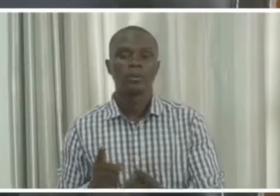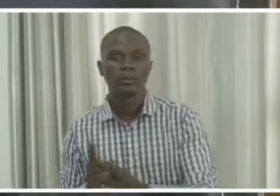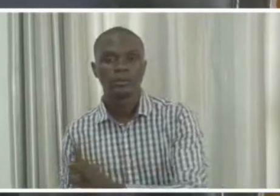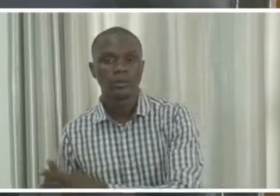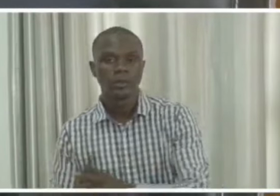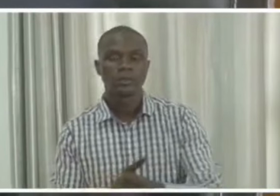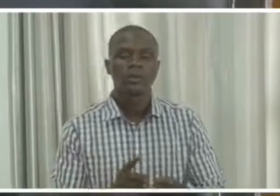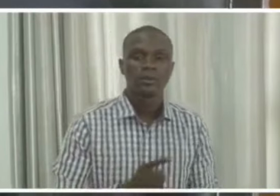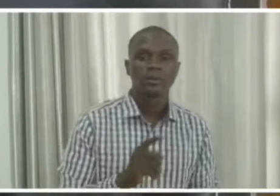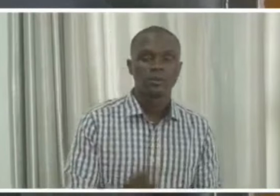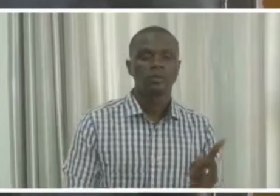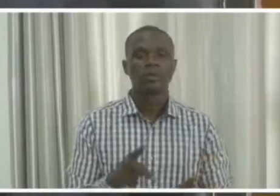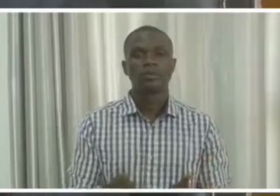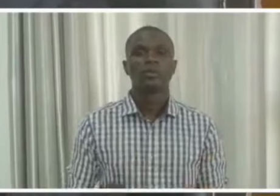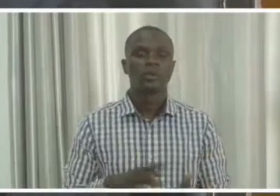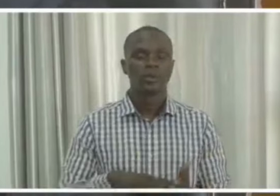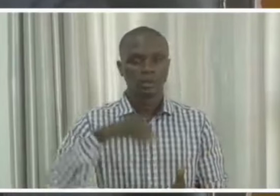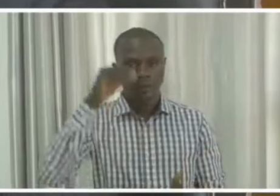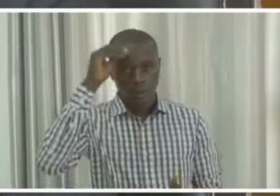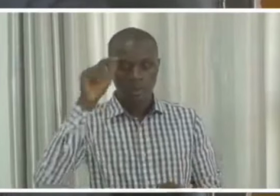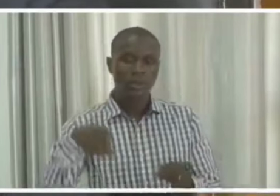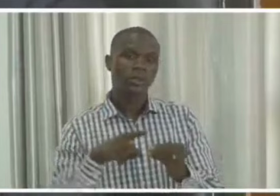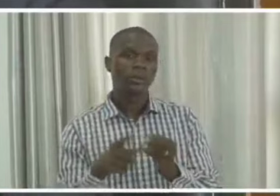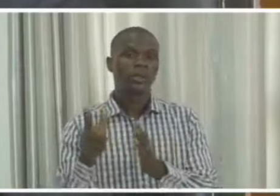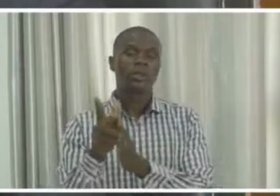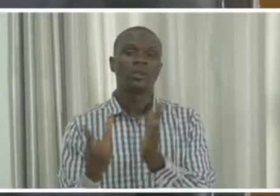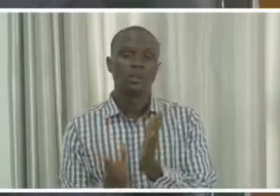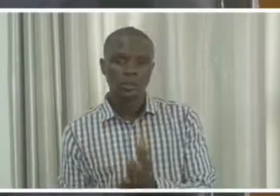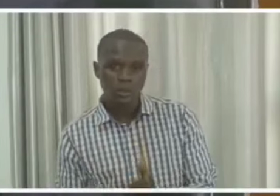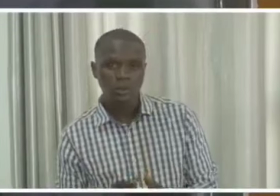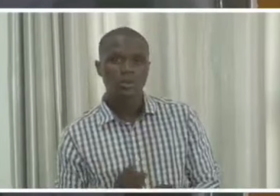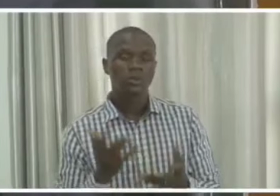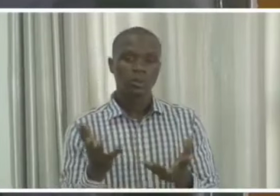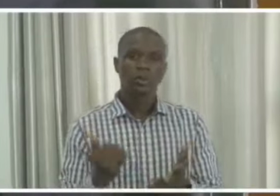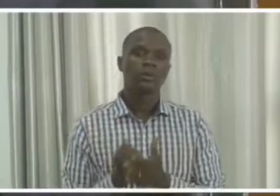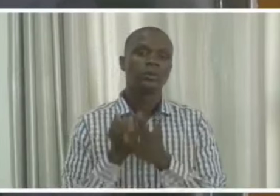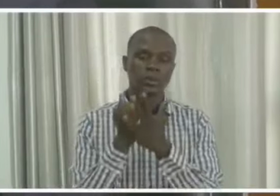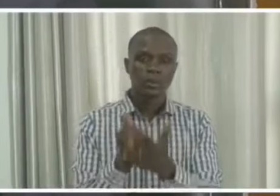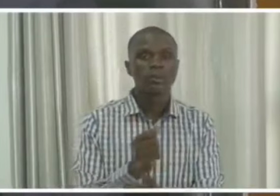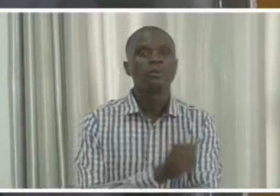profession. We want to help we developed we own climate laws then.